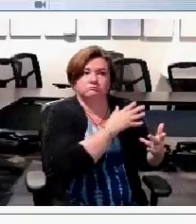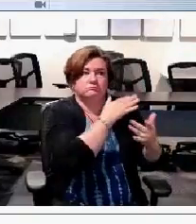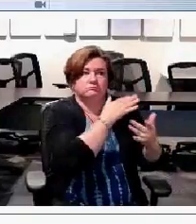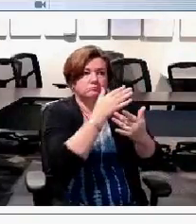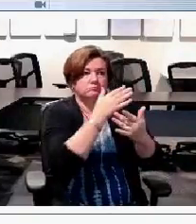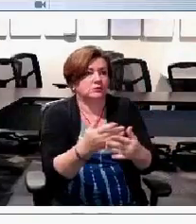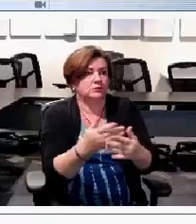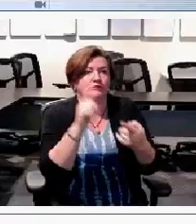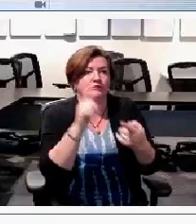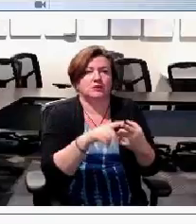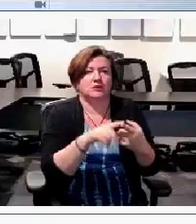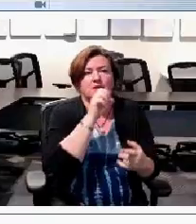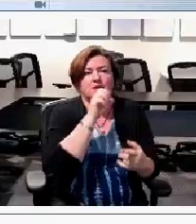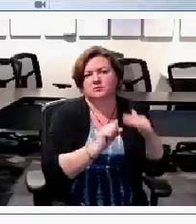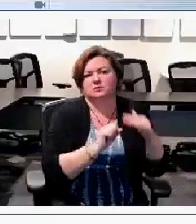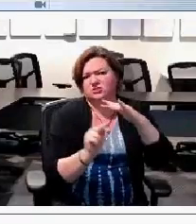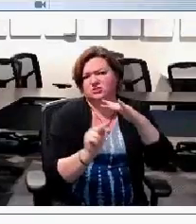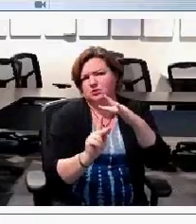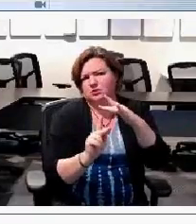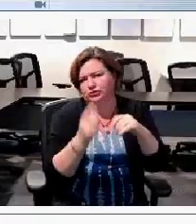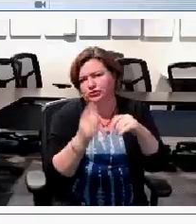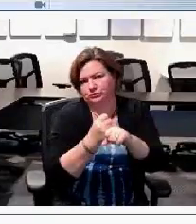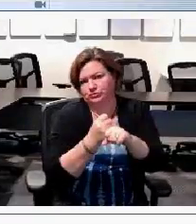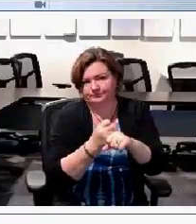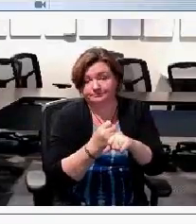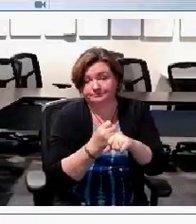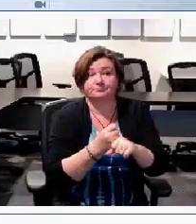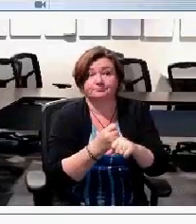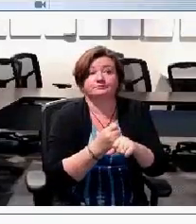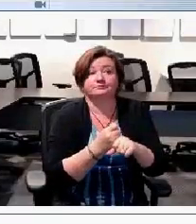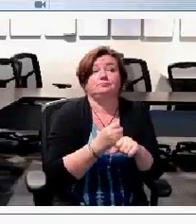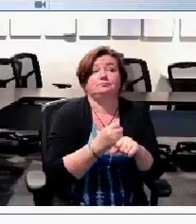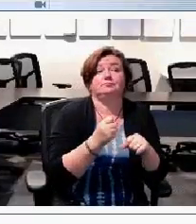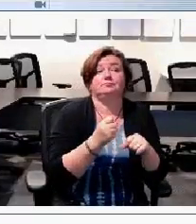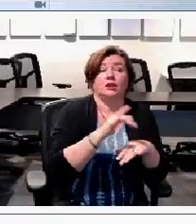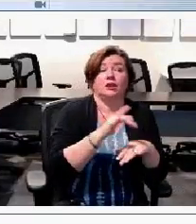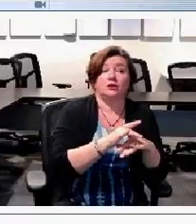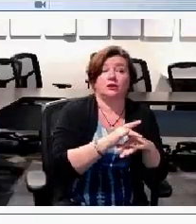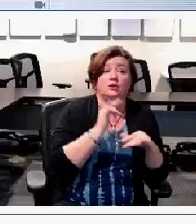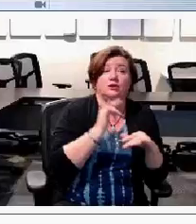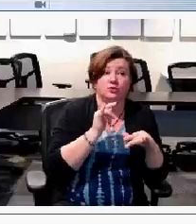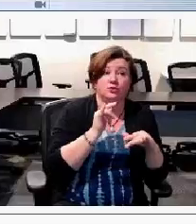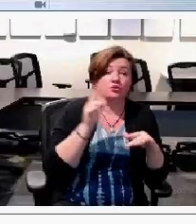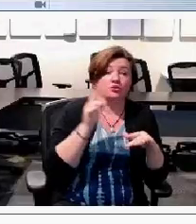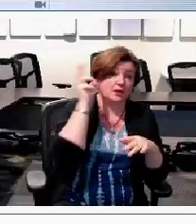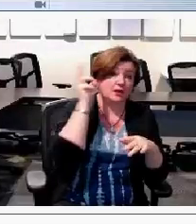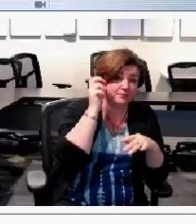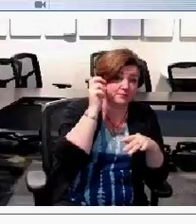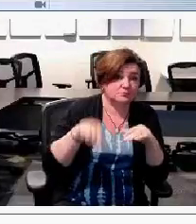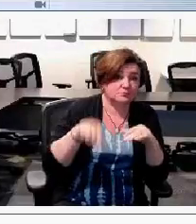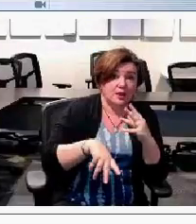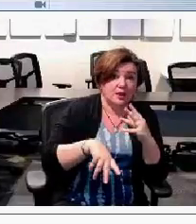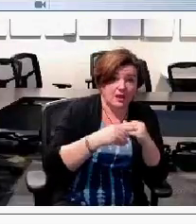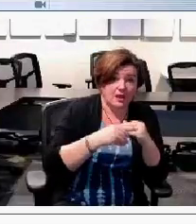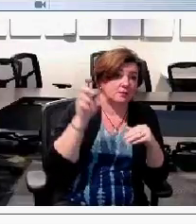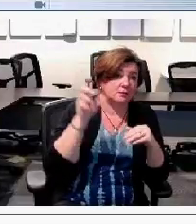for service kind of through their kindergarten year. And again, with early amplification and intervention, a lot of